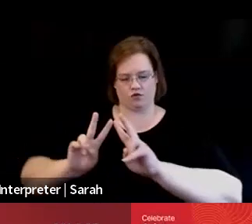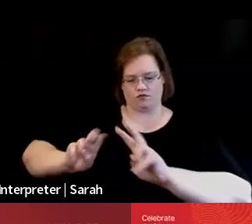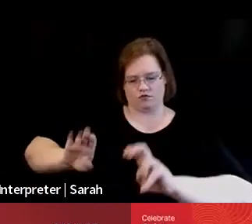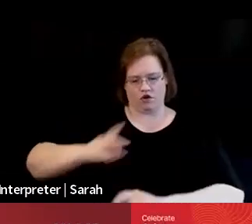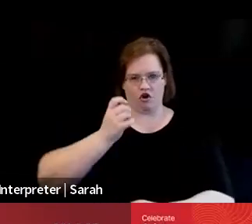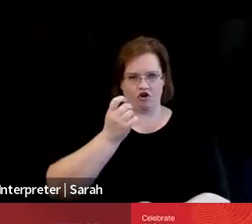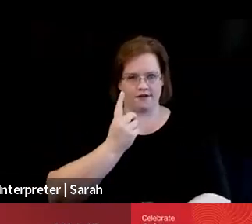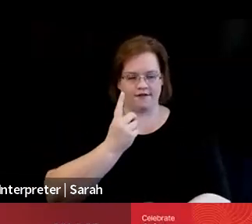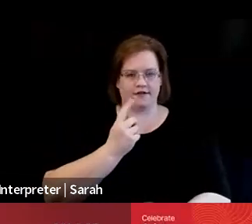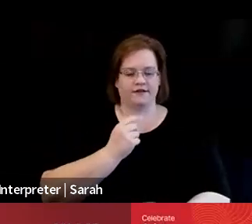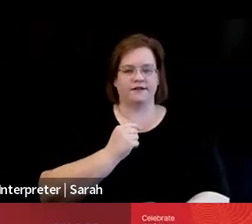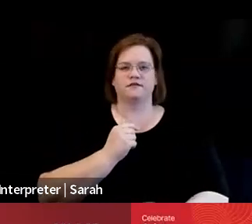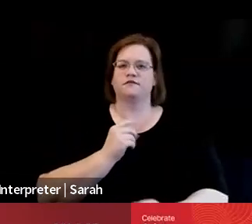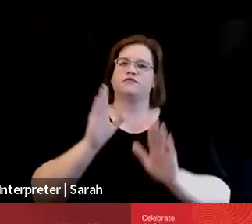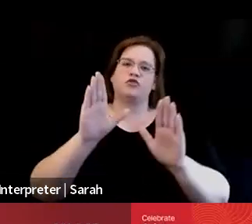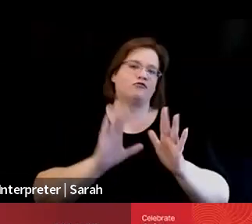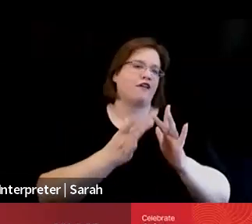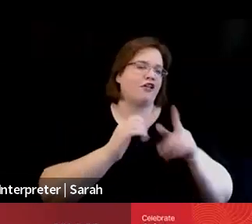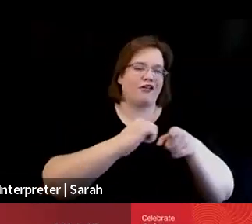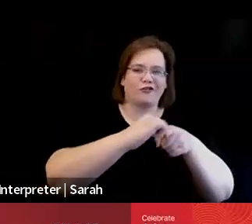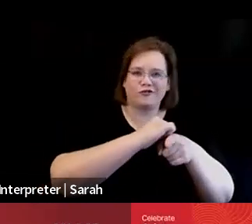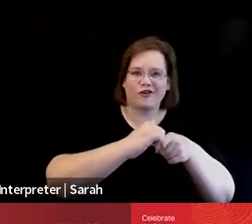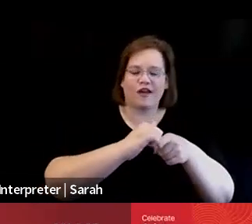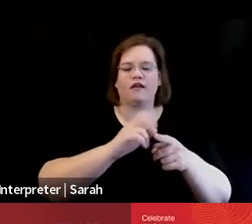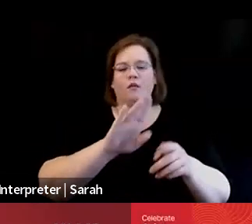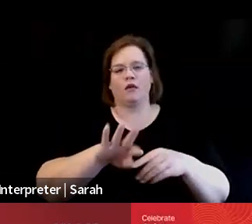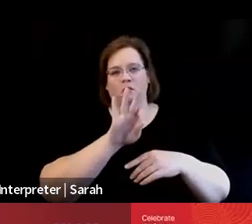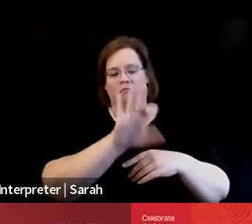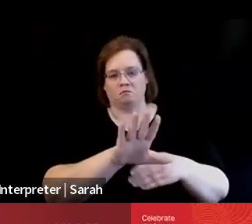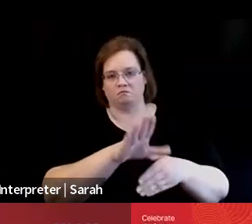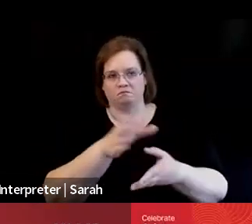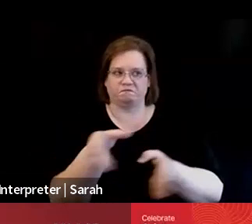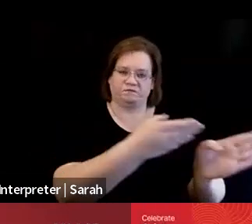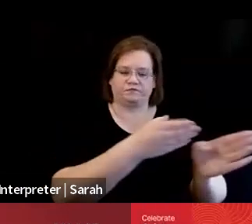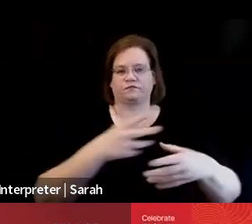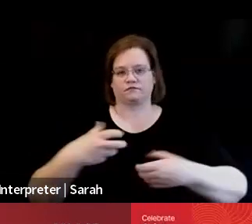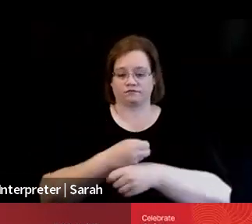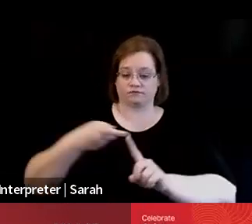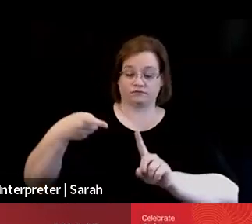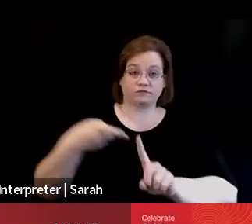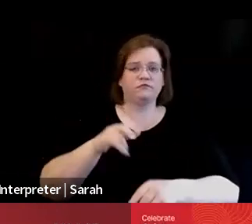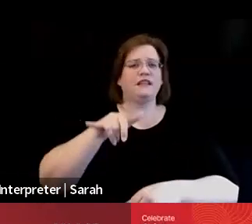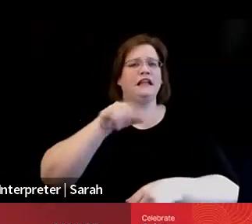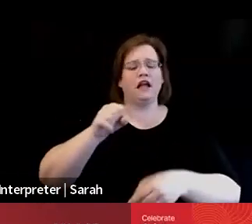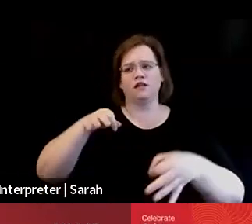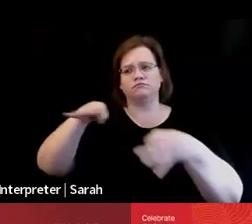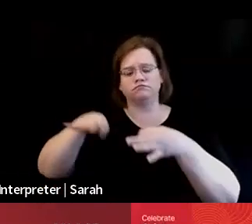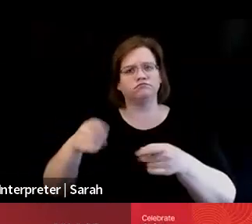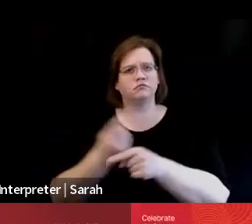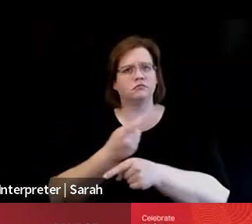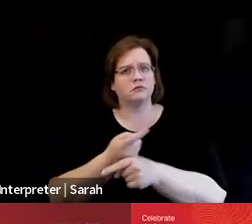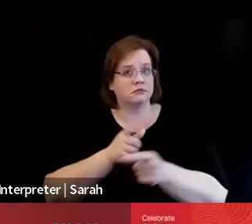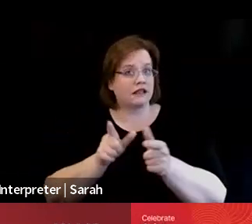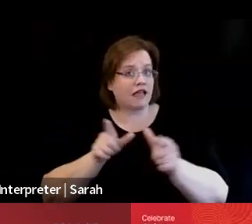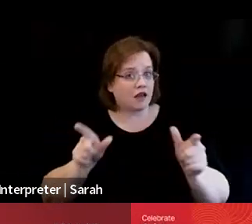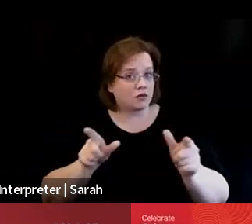understanding. And there's some great online training that we could point you to, but in a nutshell, yes, you explain things in plain language, but then